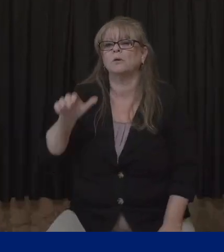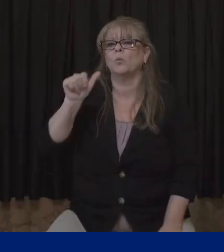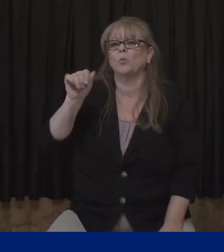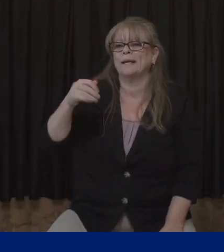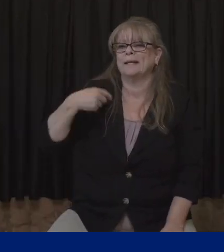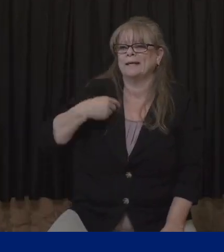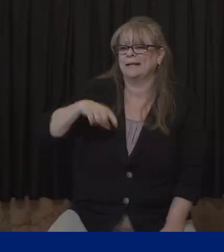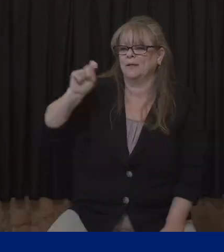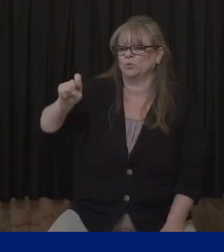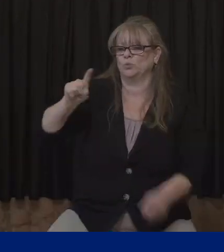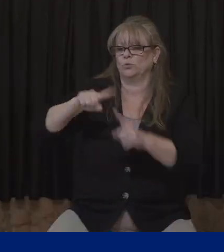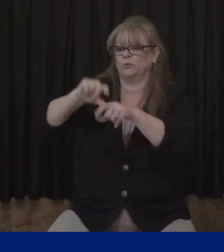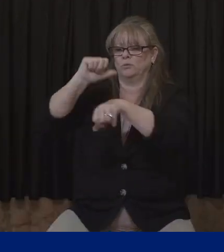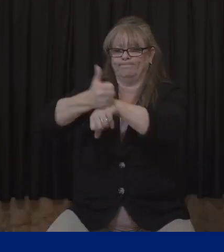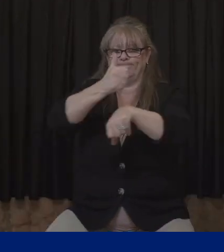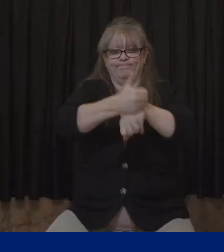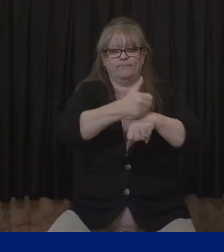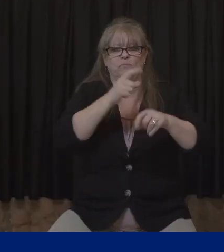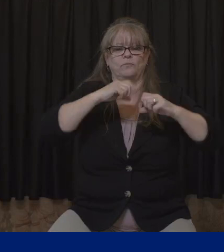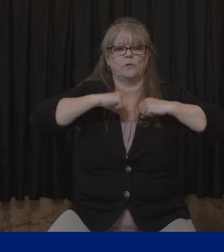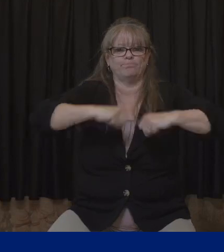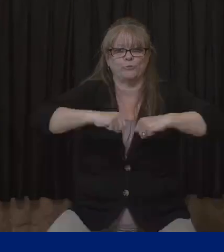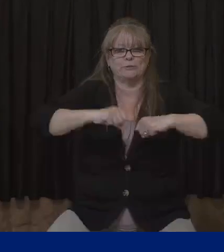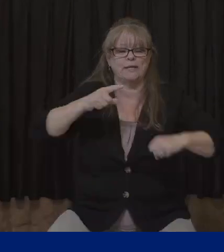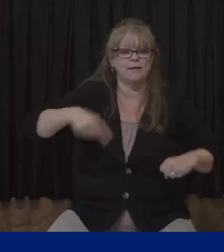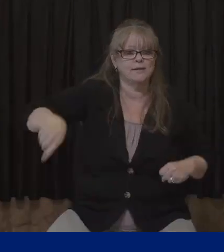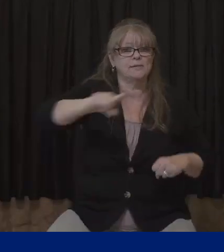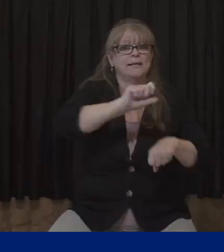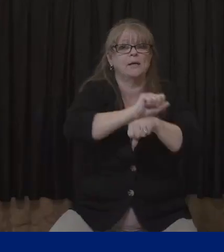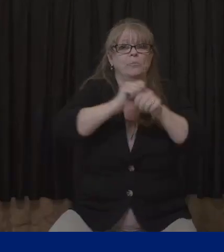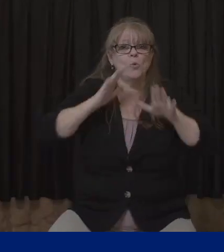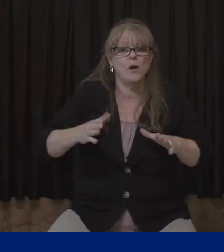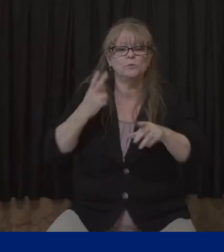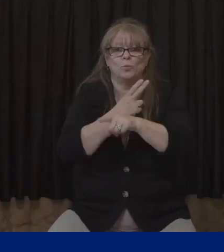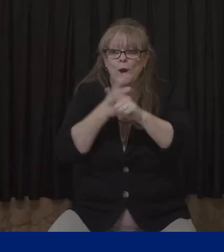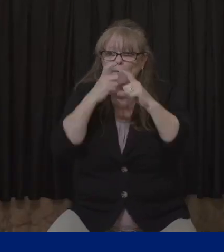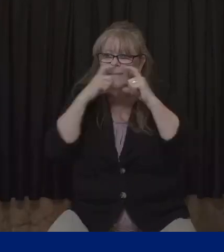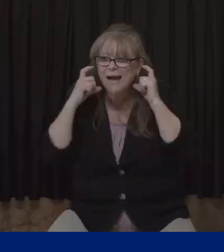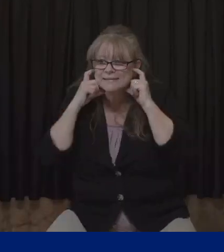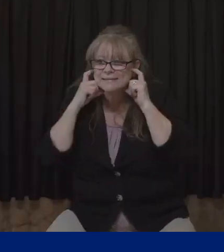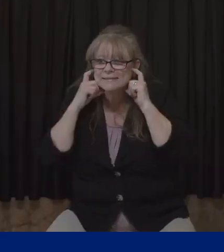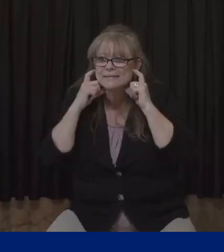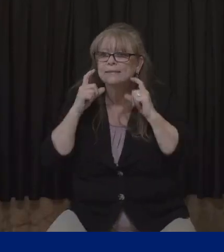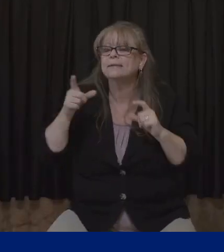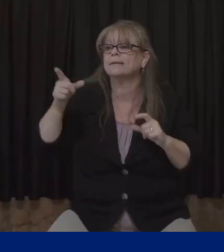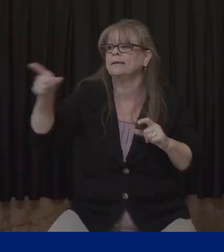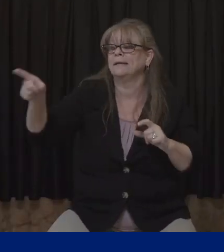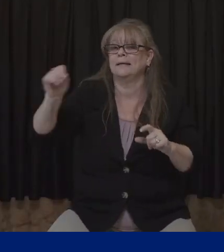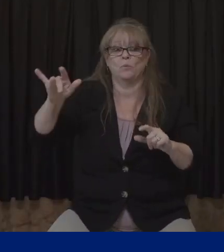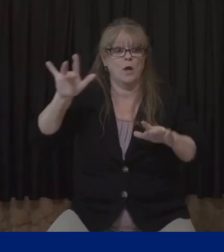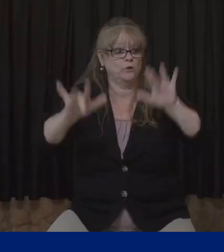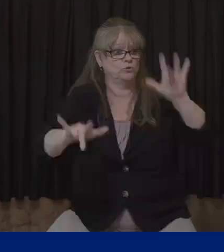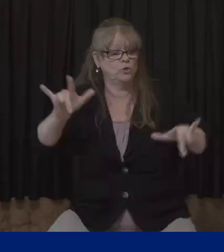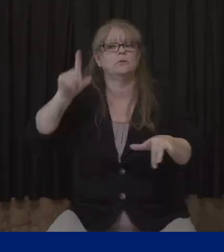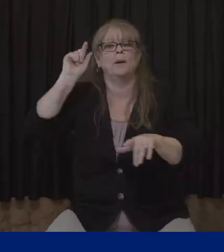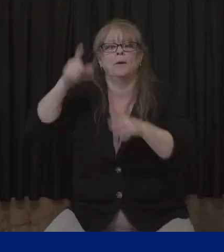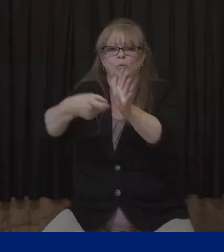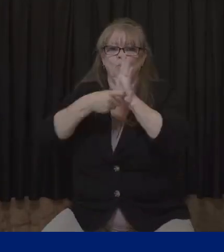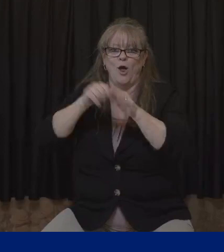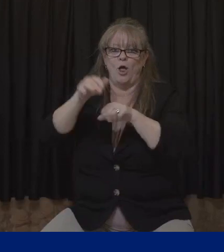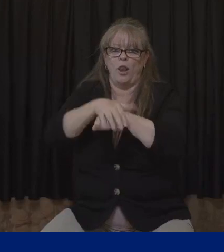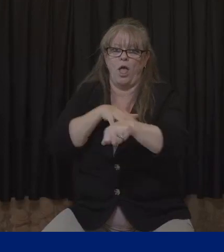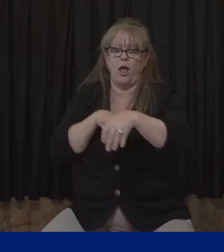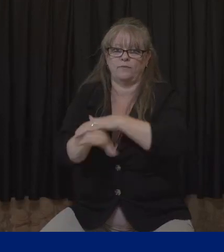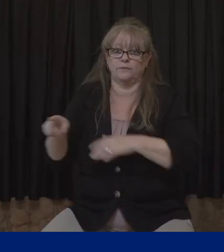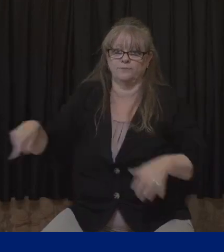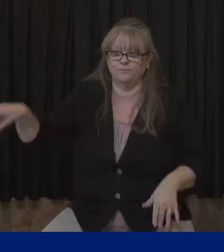touching surfaces, gloves as well. Encouraging frequent breaks to wash hands and sanitize hands. And very important, require